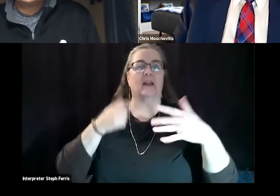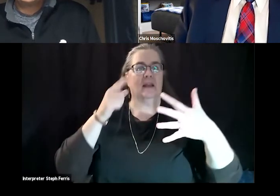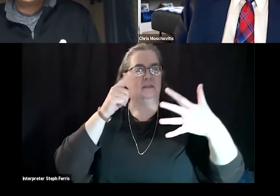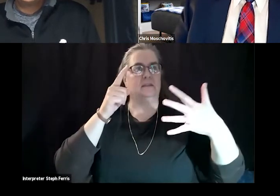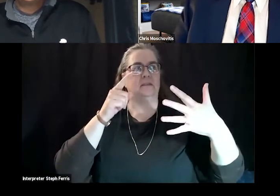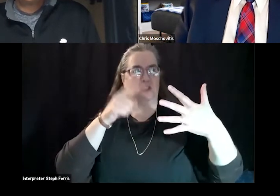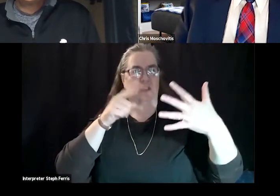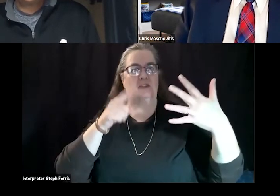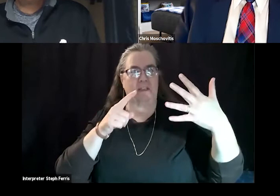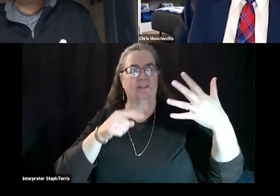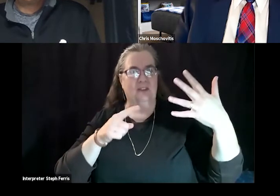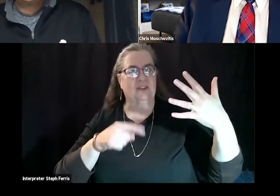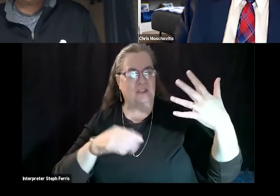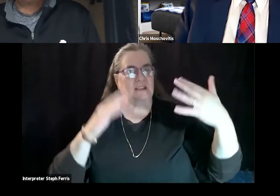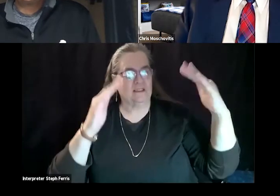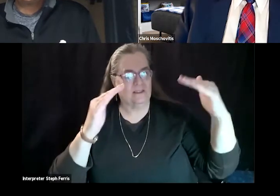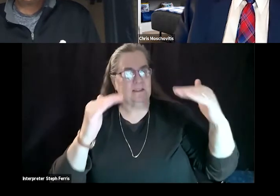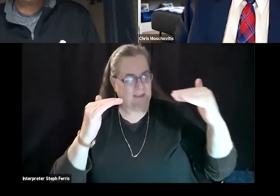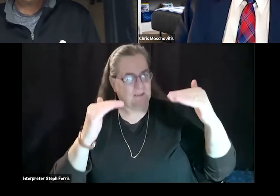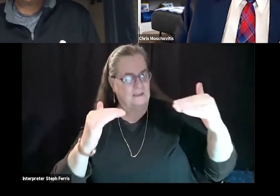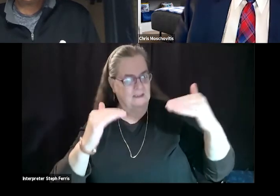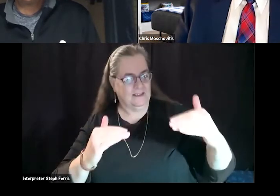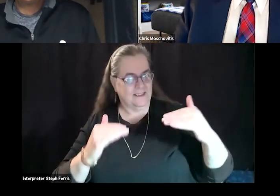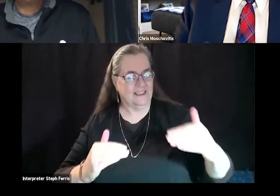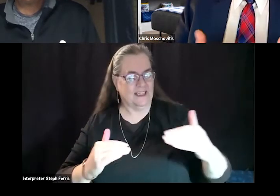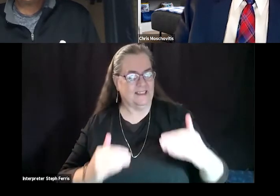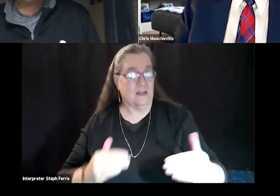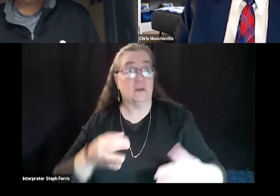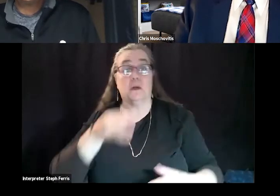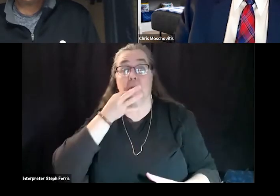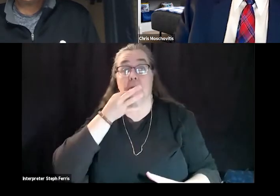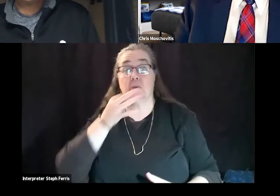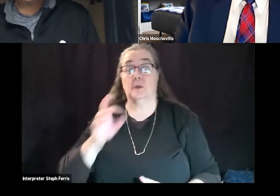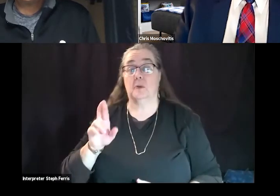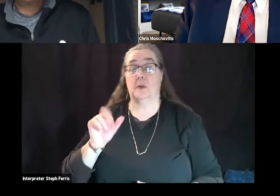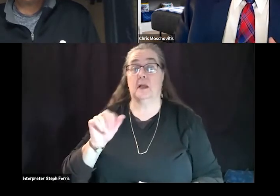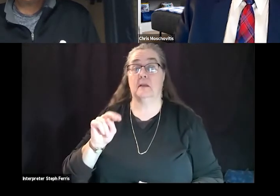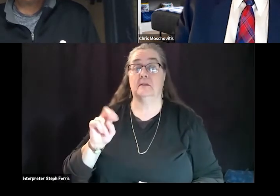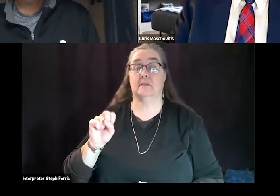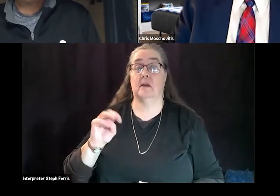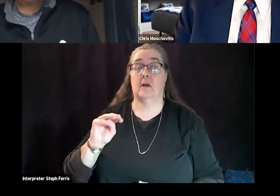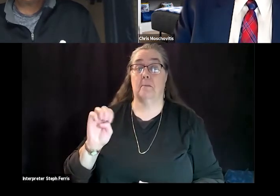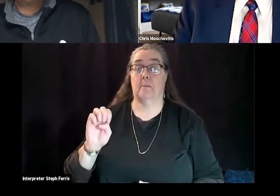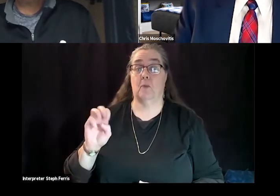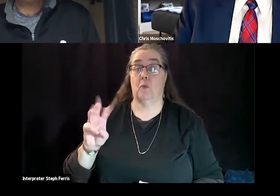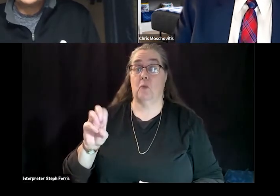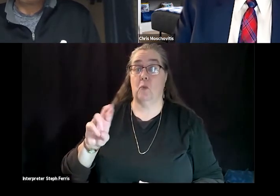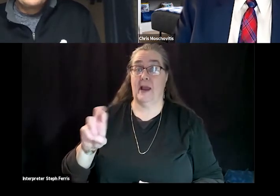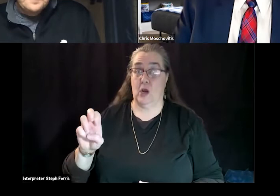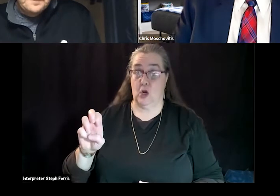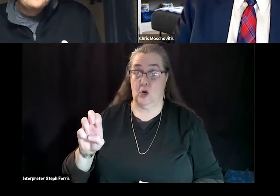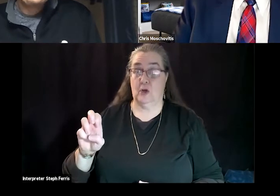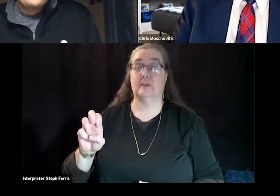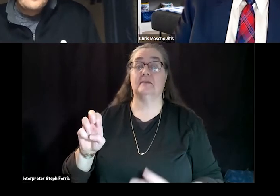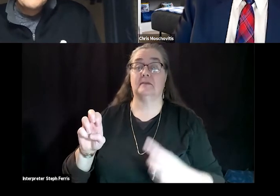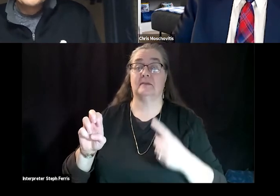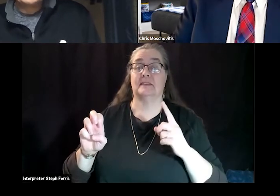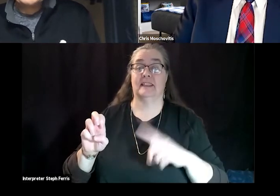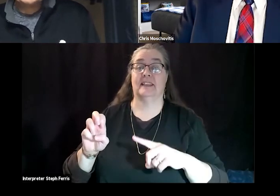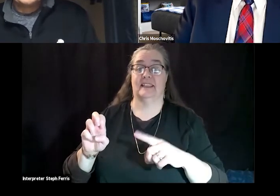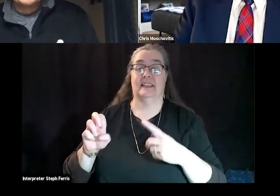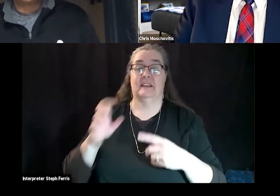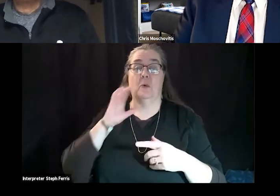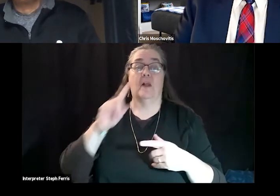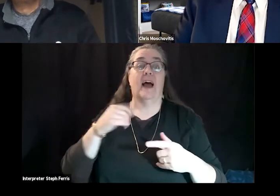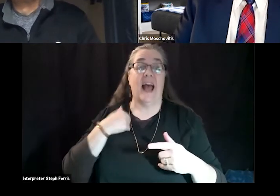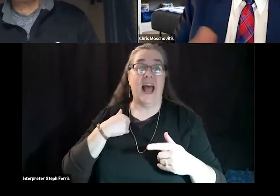a level in ransomware now where there is actually help desk, ransomware help